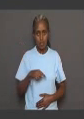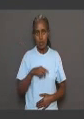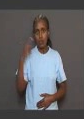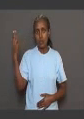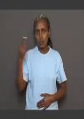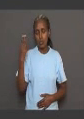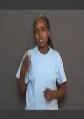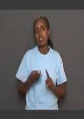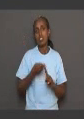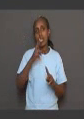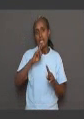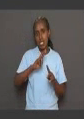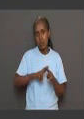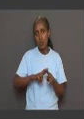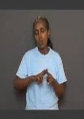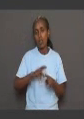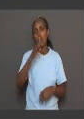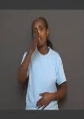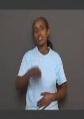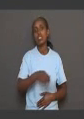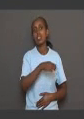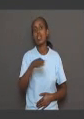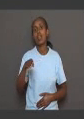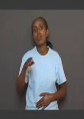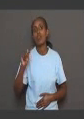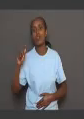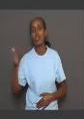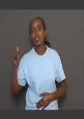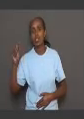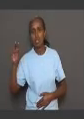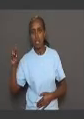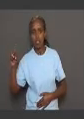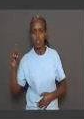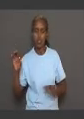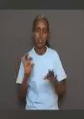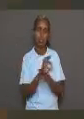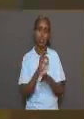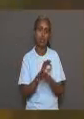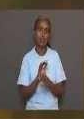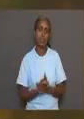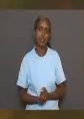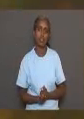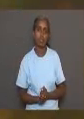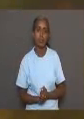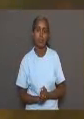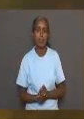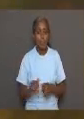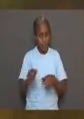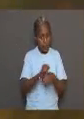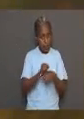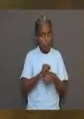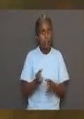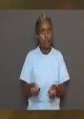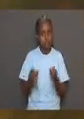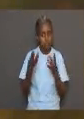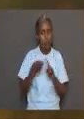the reciprocals of the graph of the tangent function. Let us practice